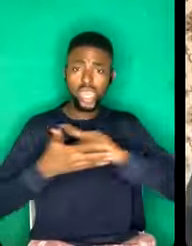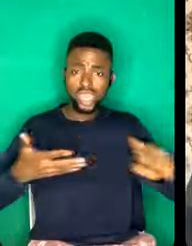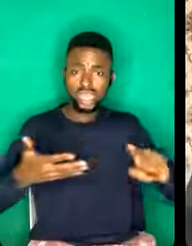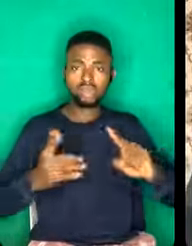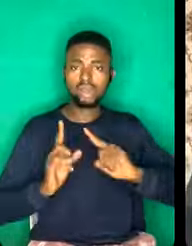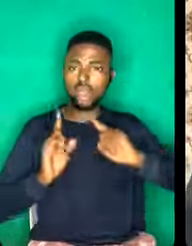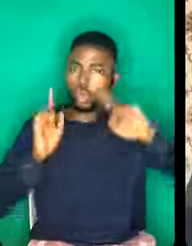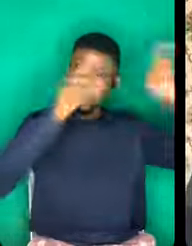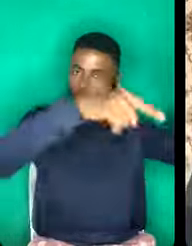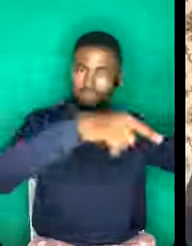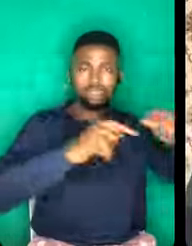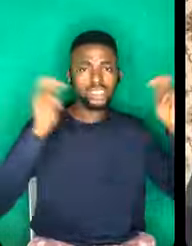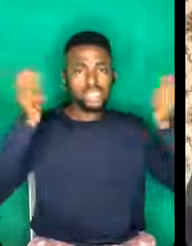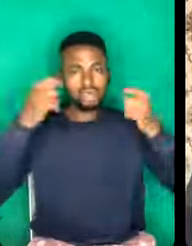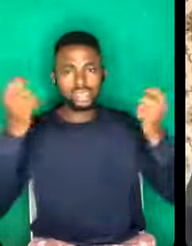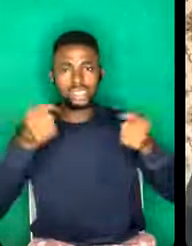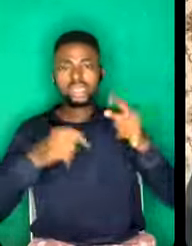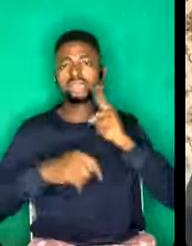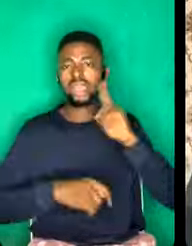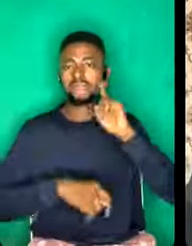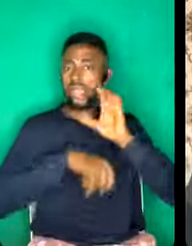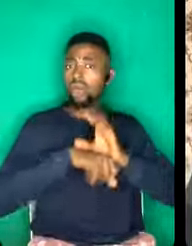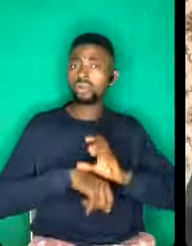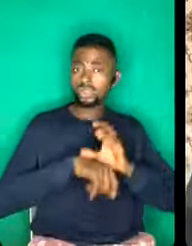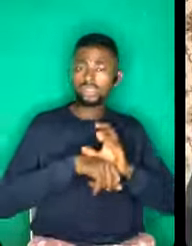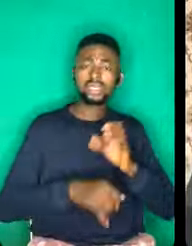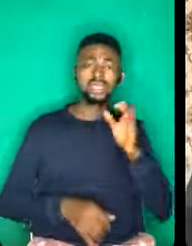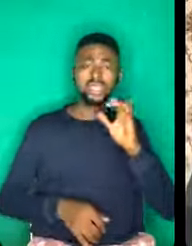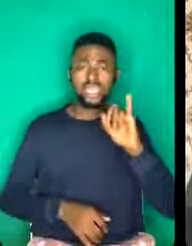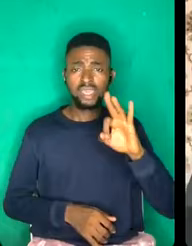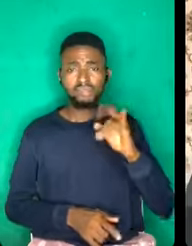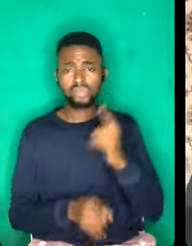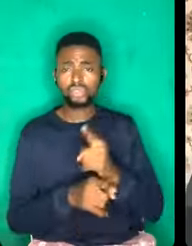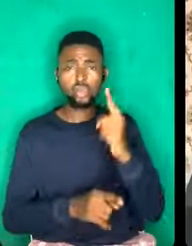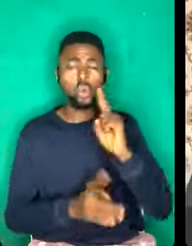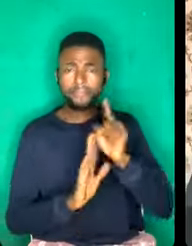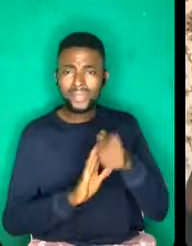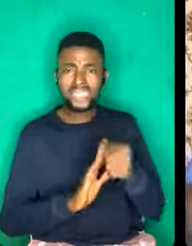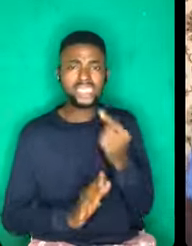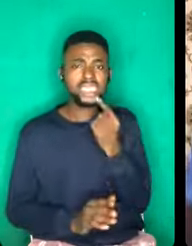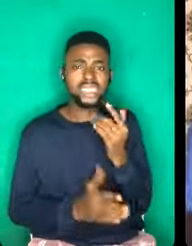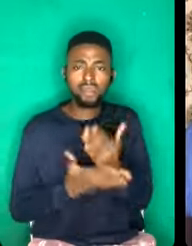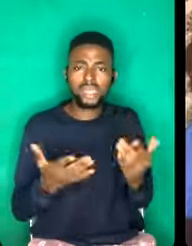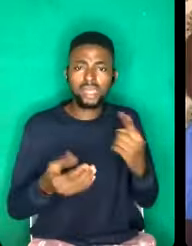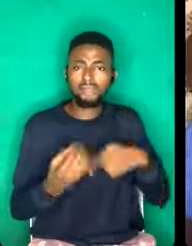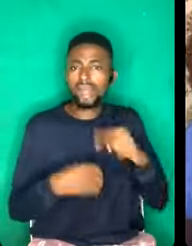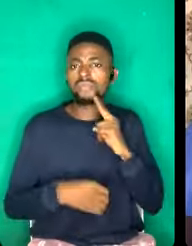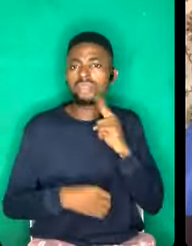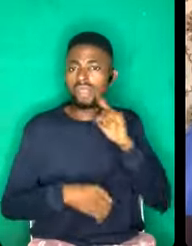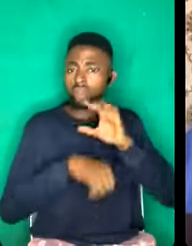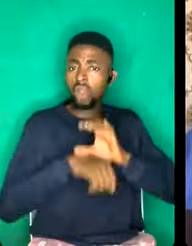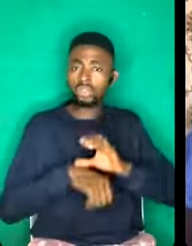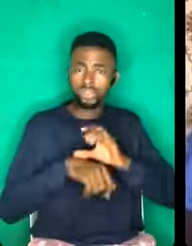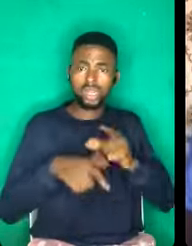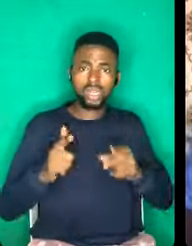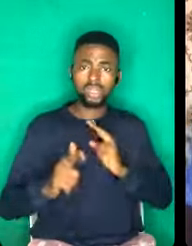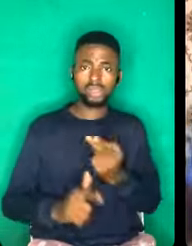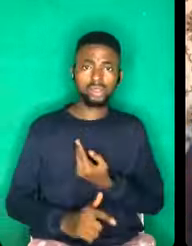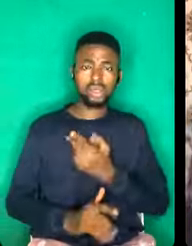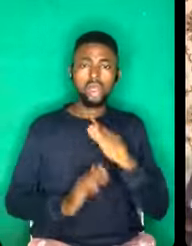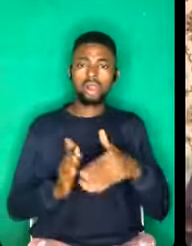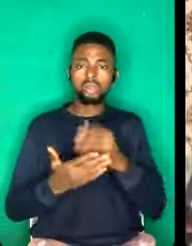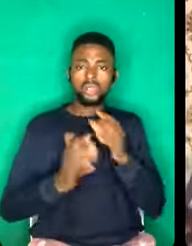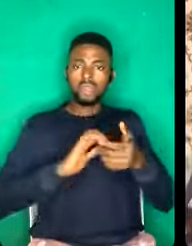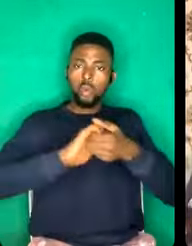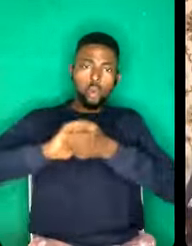it's just 1 minute, you can, say something about deaf culture. Please do that and let's all be one. Till